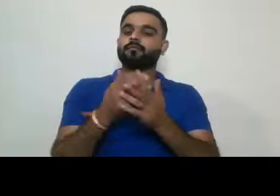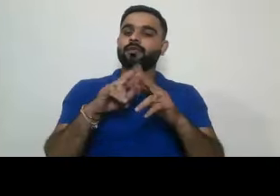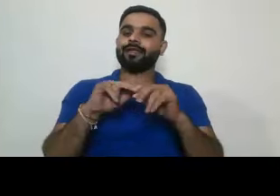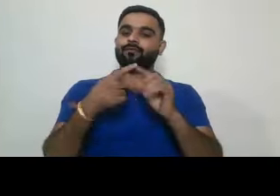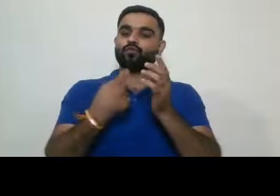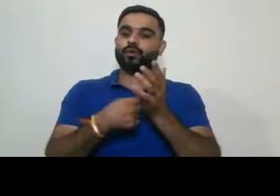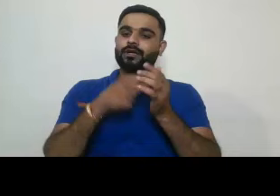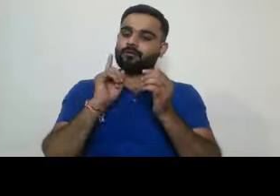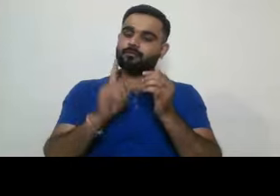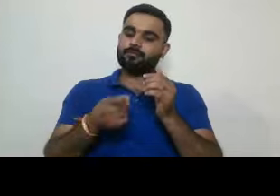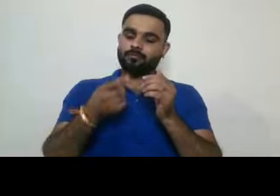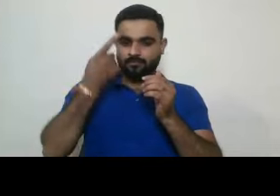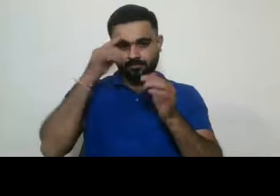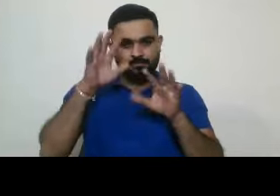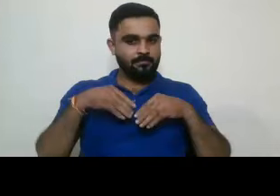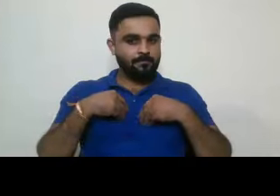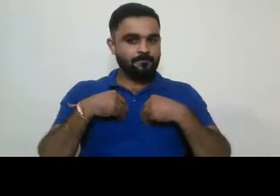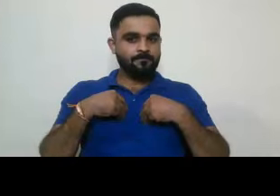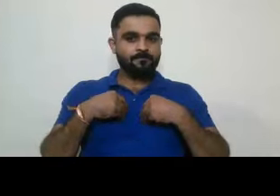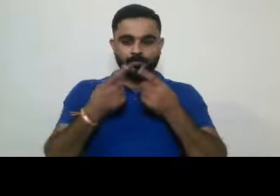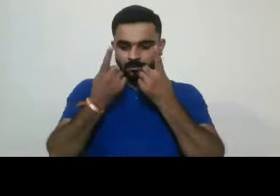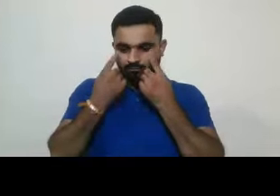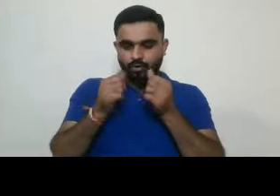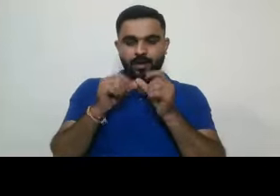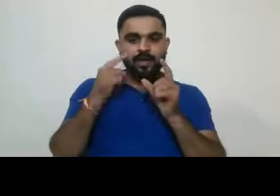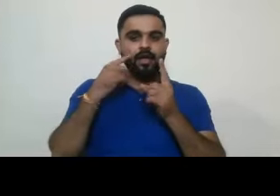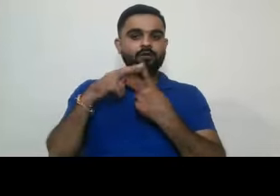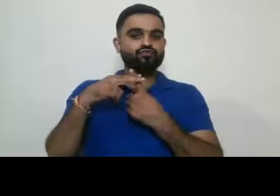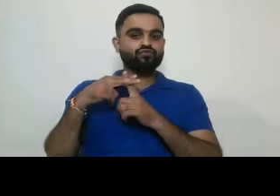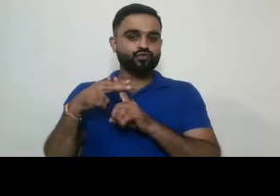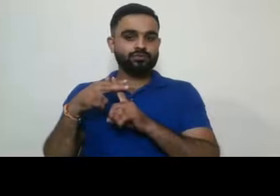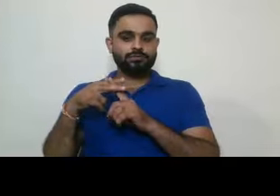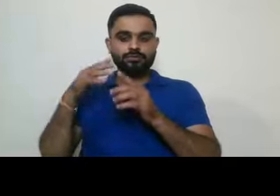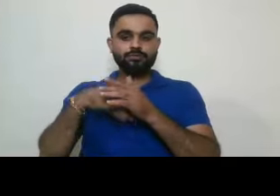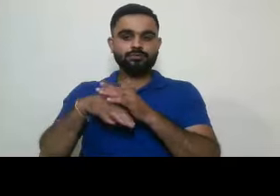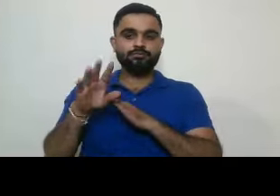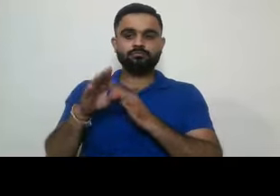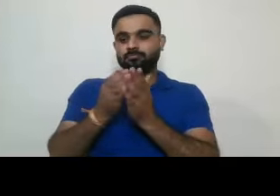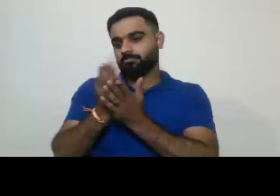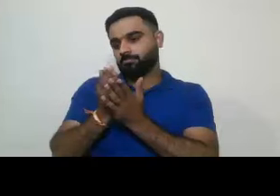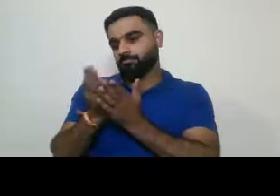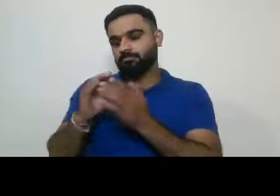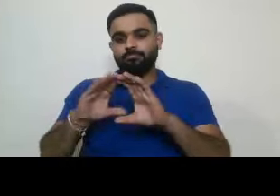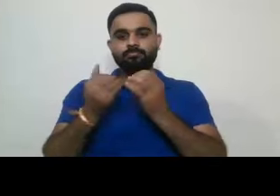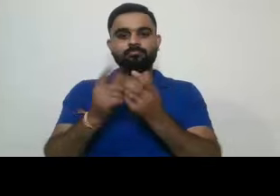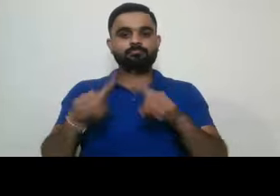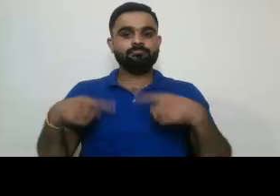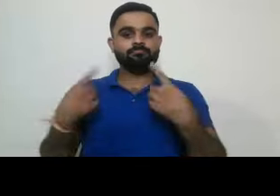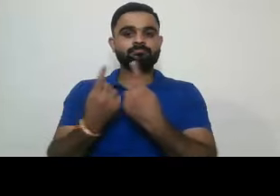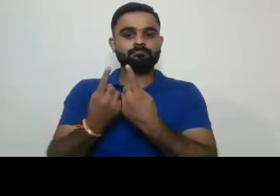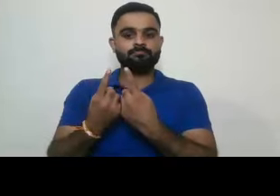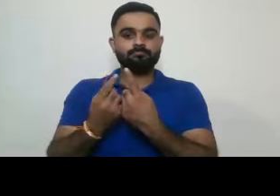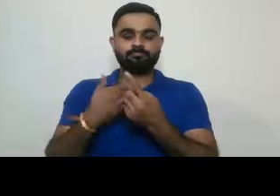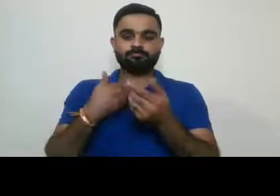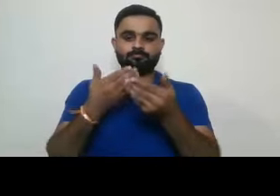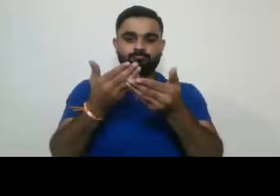we consider when we are evaluating an AI tool? Which tools are appropriate for our classes? So I